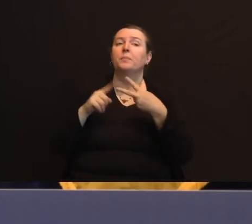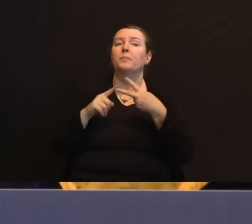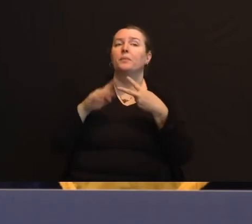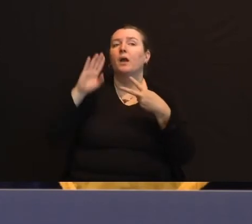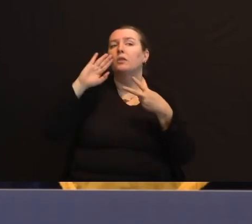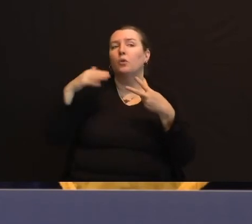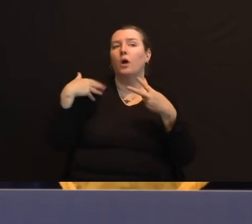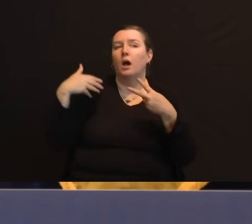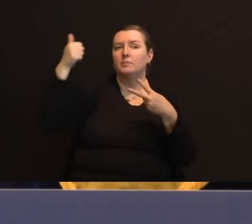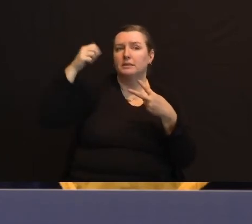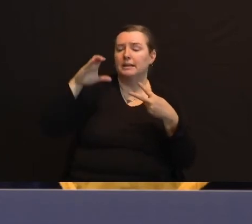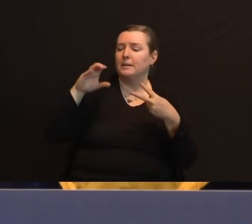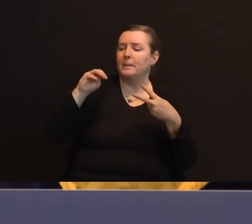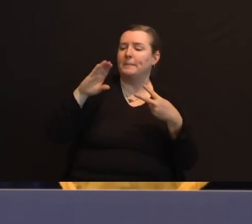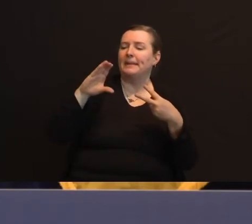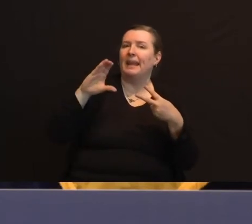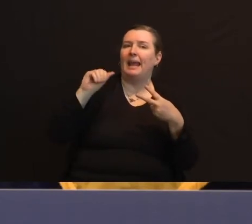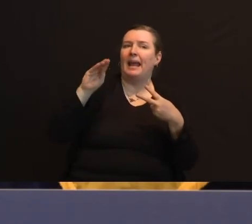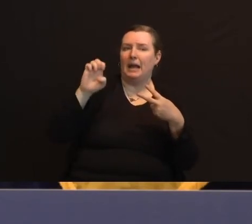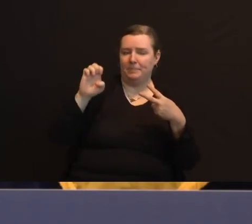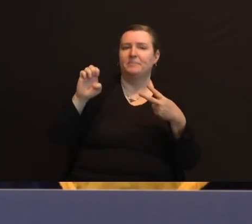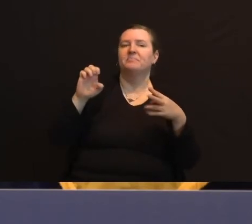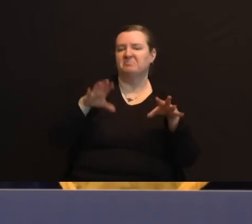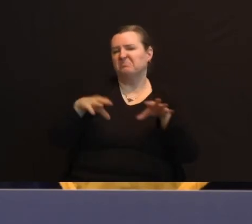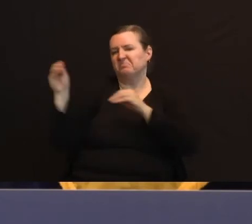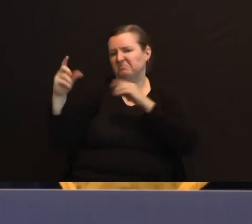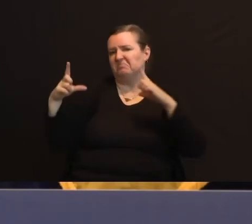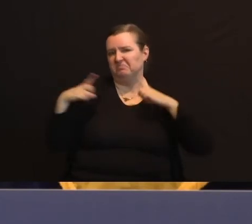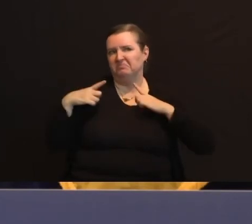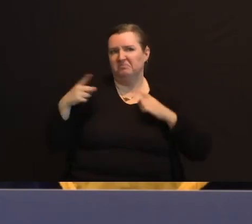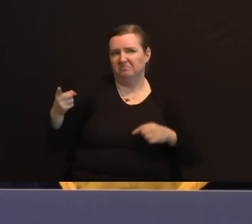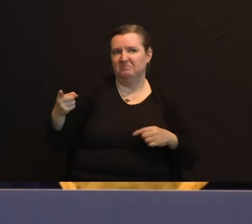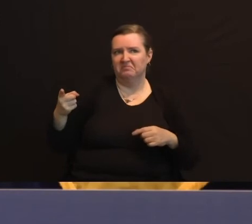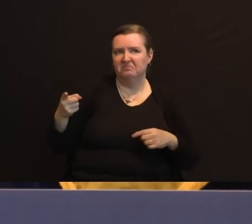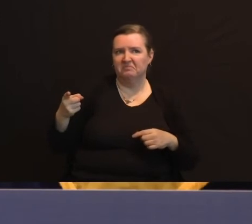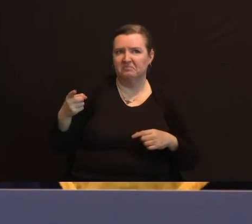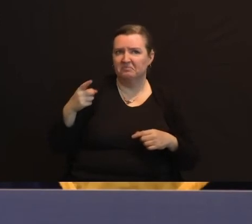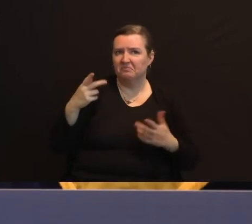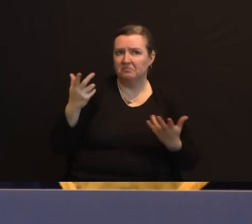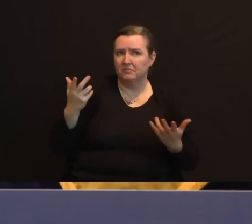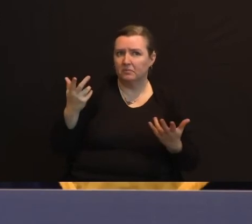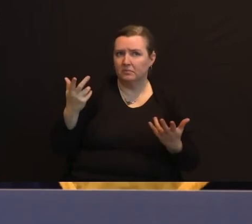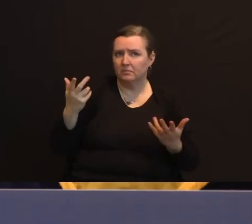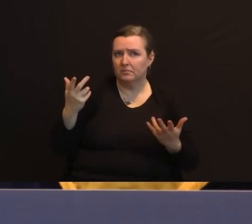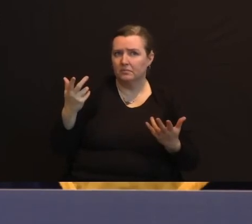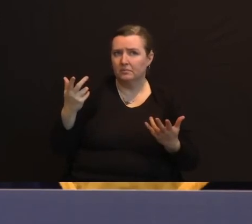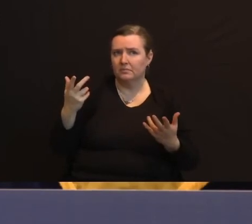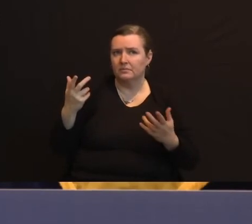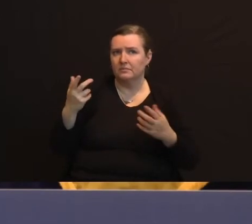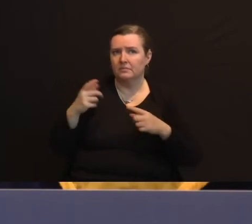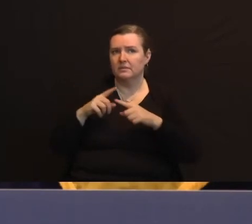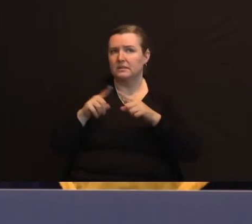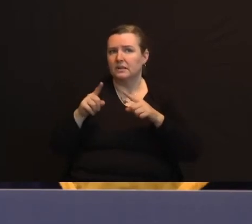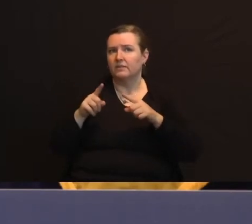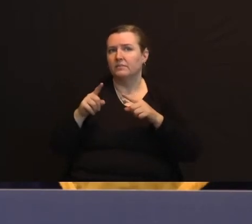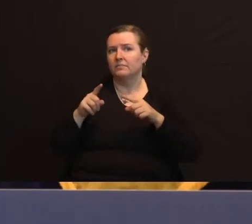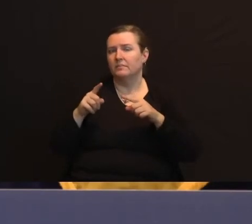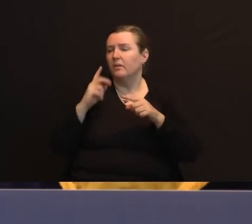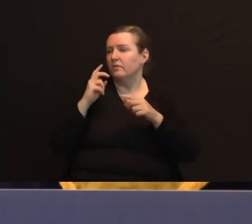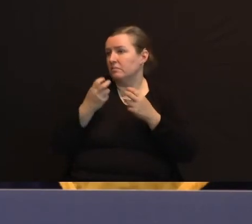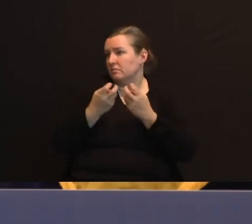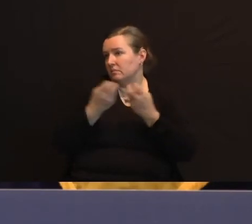your cabinet members saying essentially, listen, you can get out now or stay with us for the next 4 or 5 years, however long left